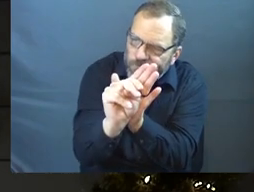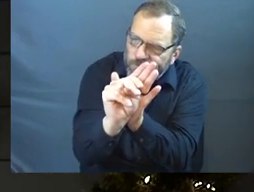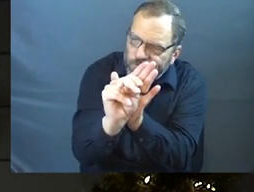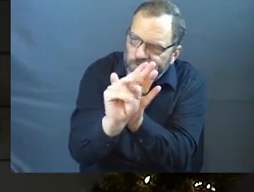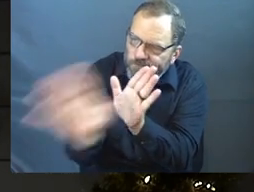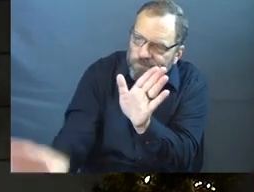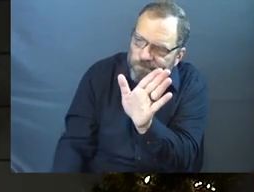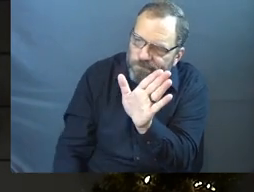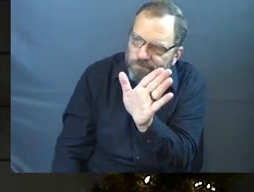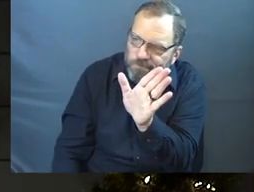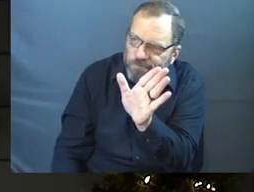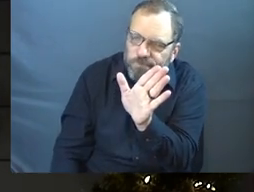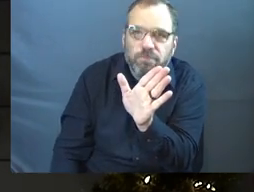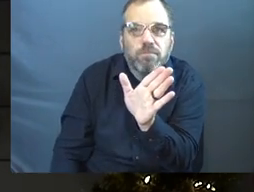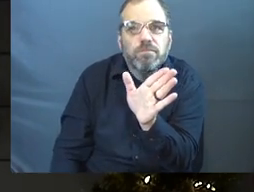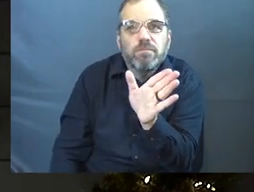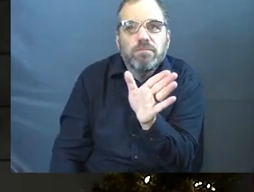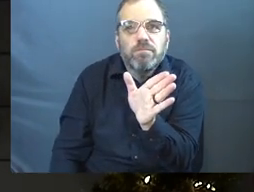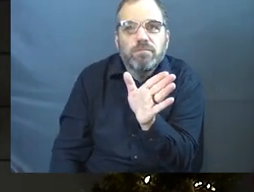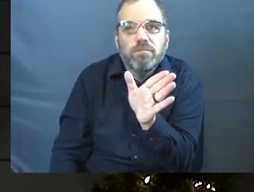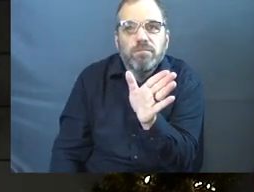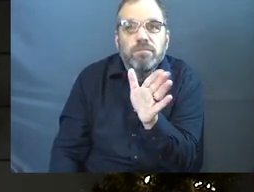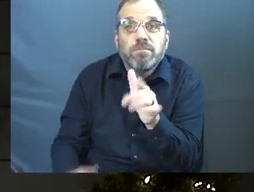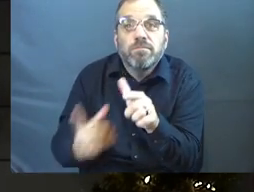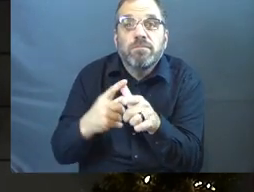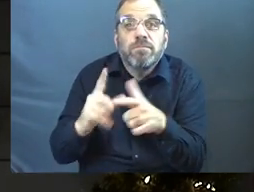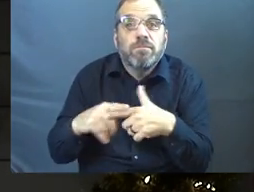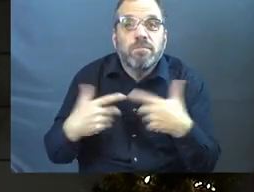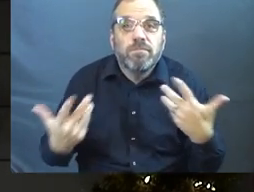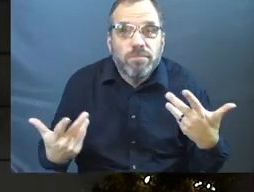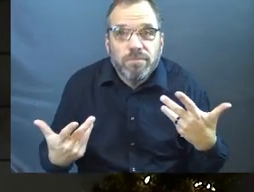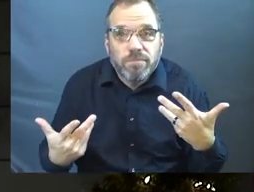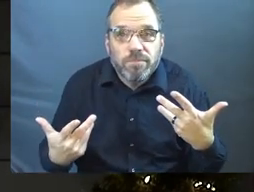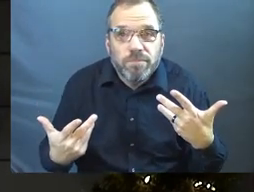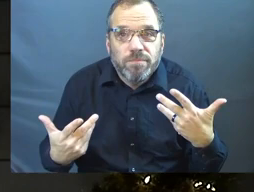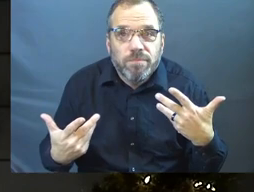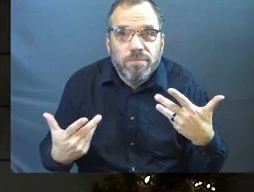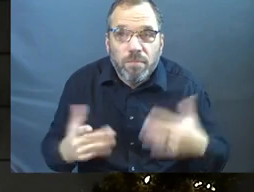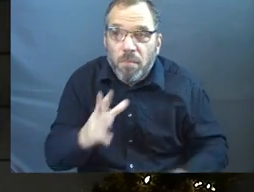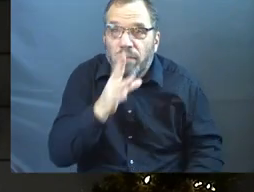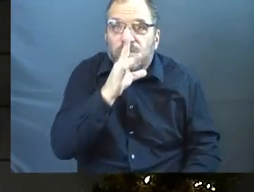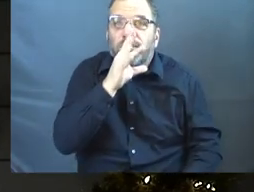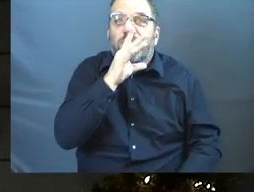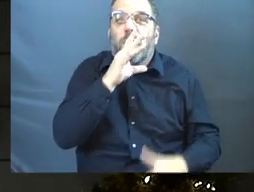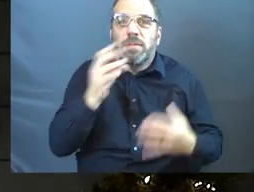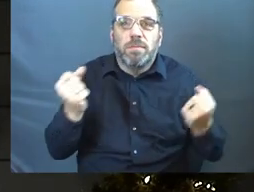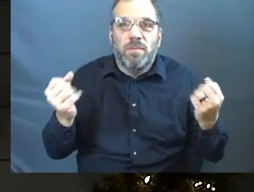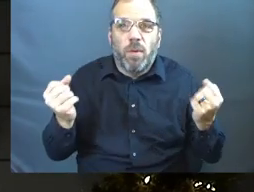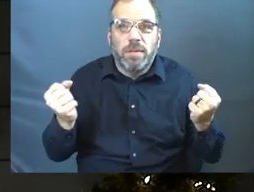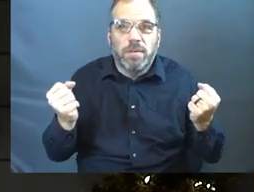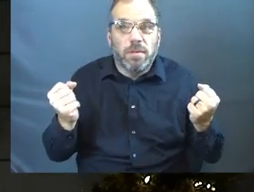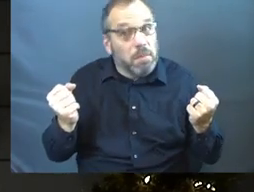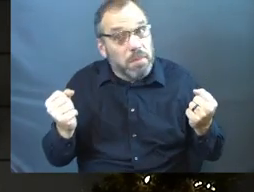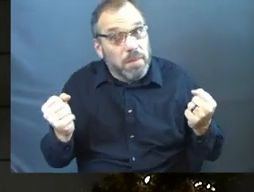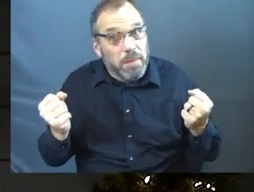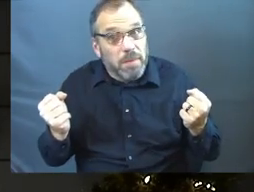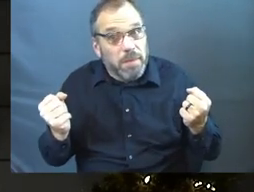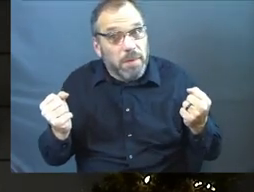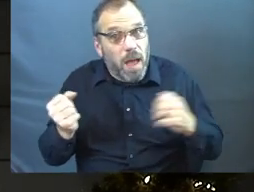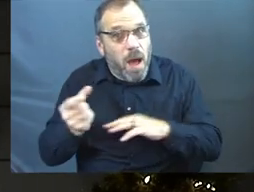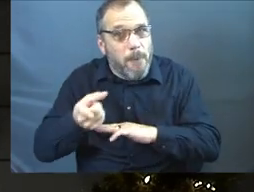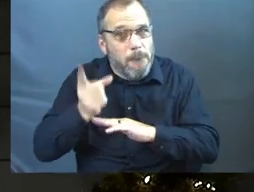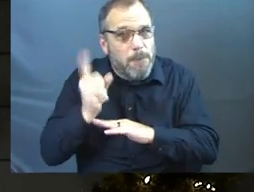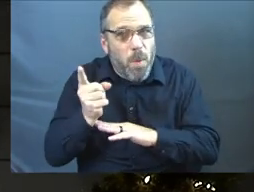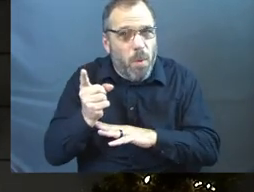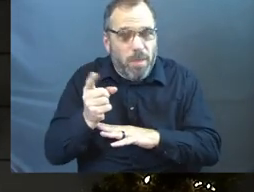John. Scripture says, immediately, Zachariah got his voice back.